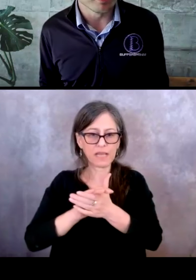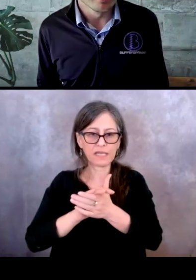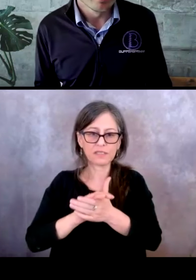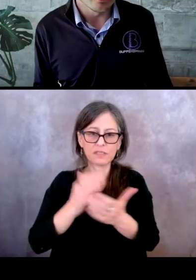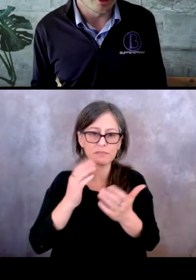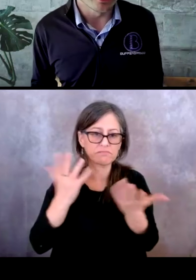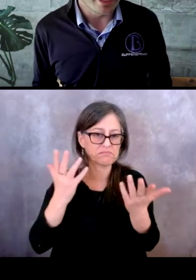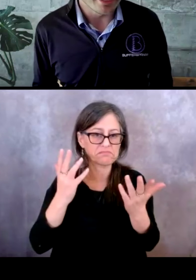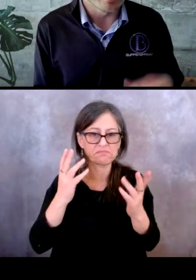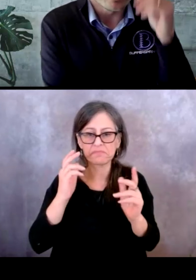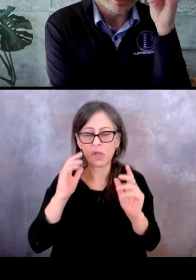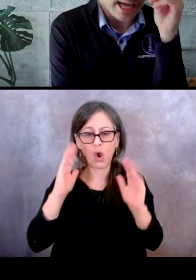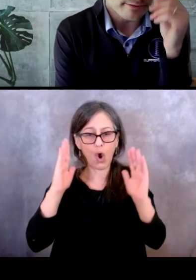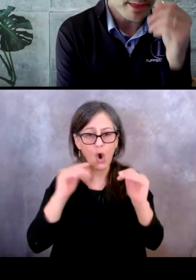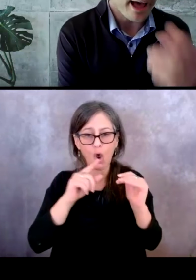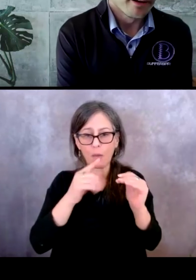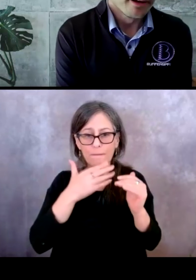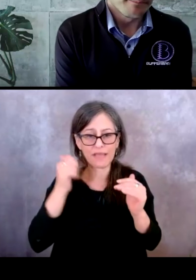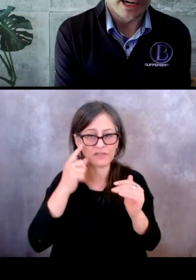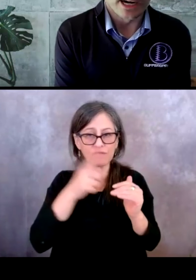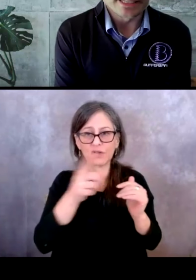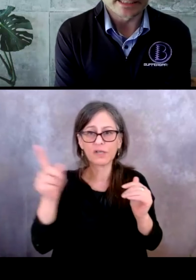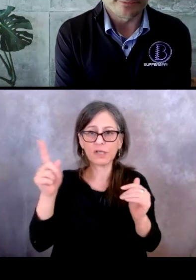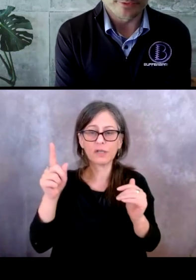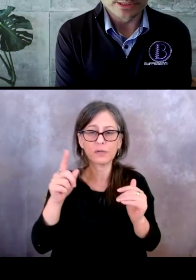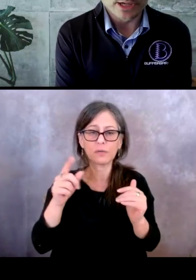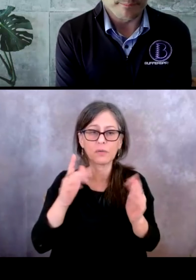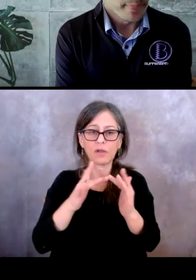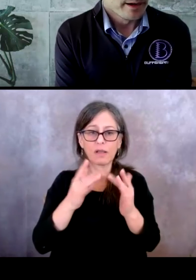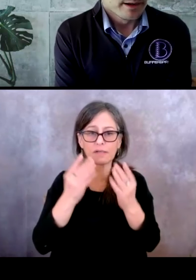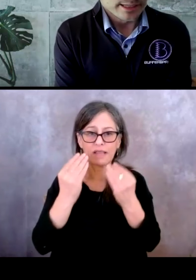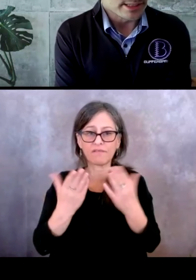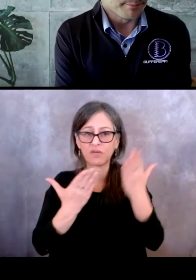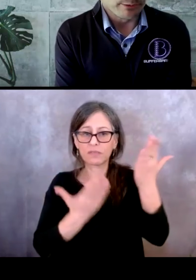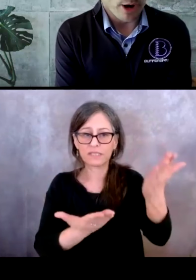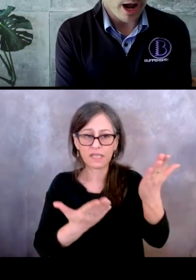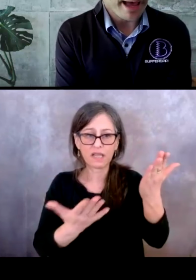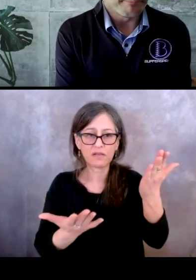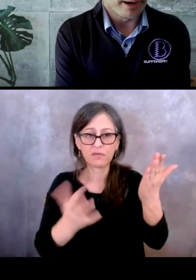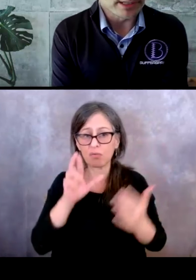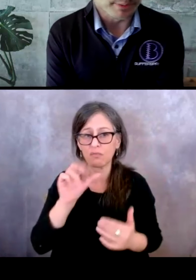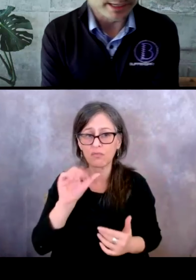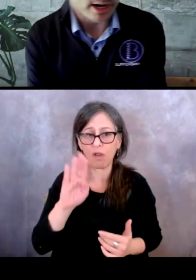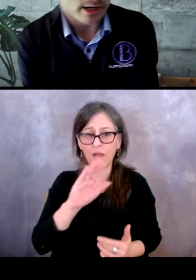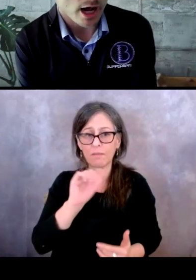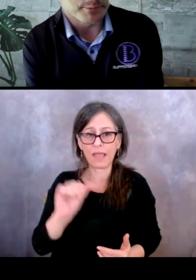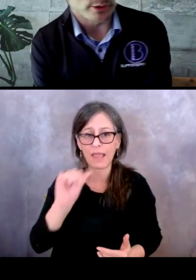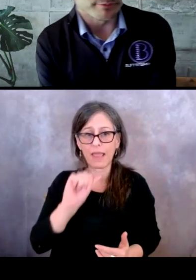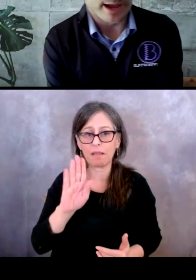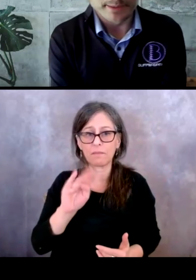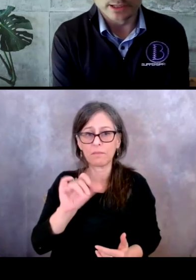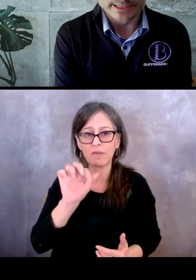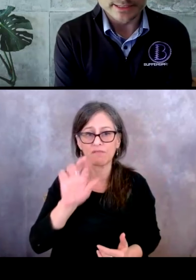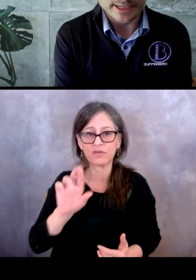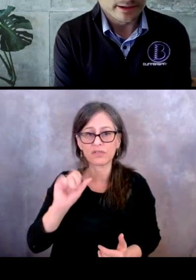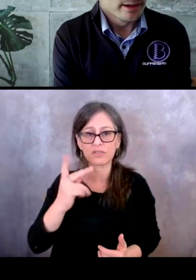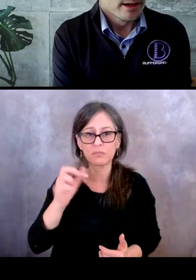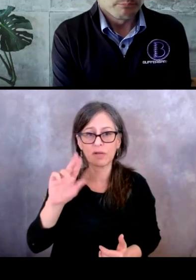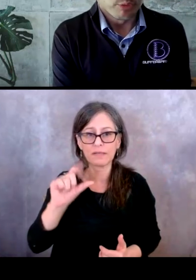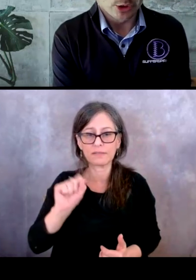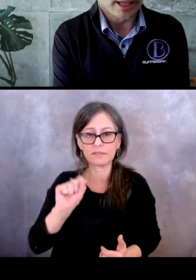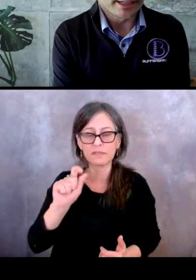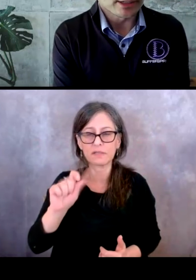any help along the way on either side of that, my contact info is up. It's simply rob@buffersprings.com. You can find me on